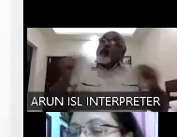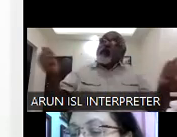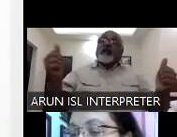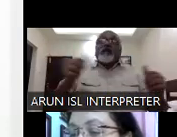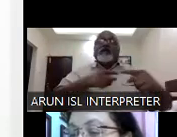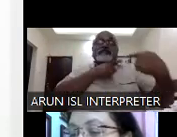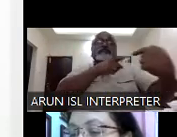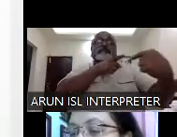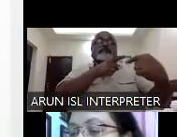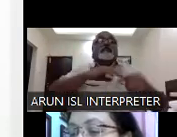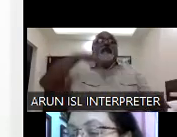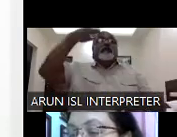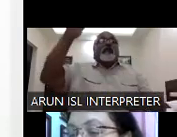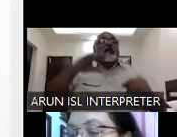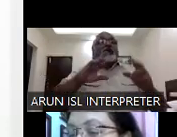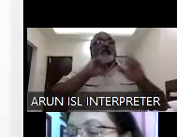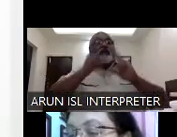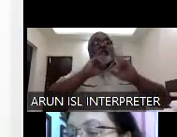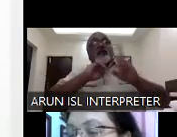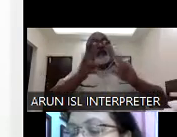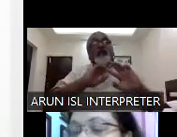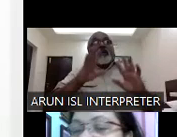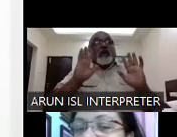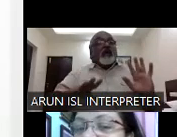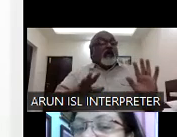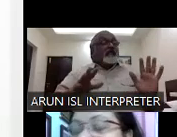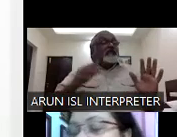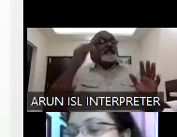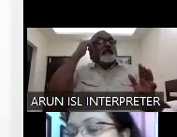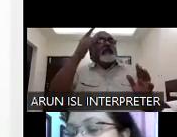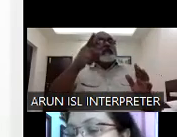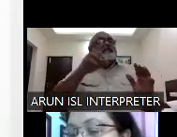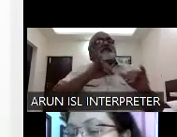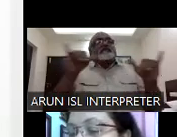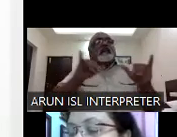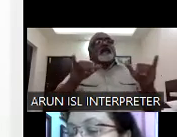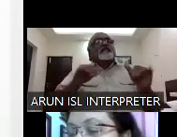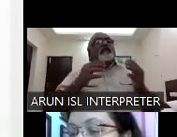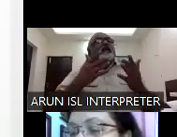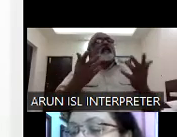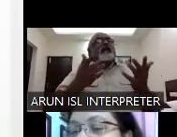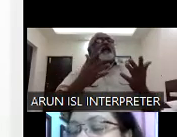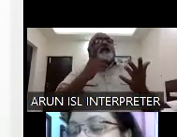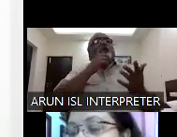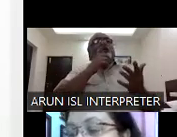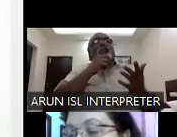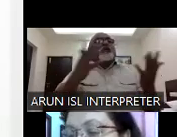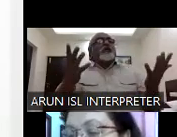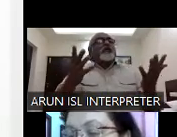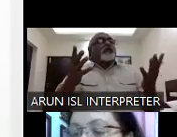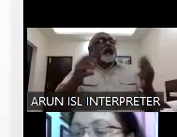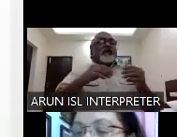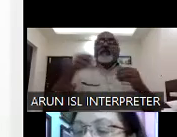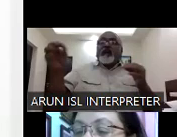with the adults about all the explanations and the logic, imagine the same thing happens with any person, whoever is at